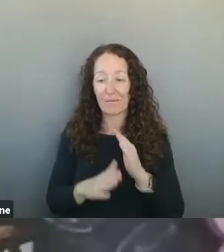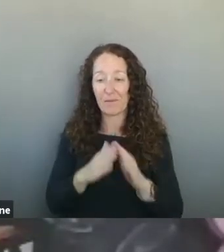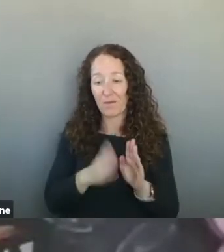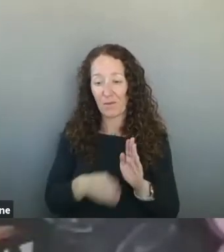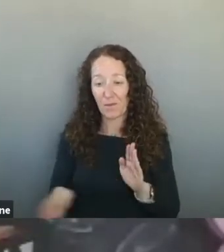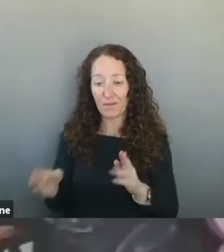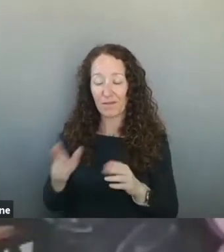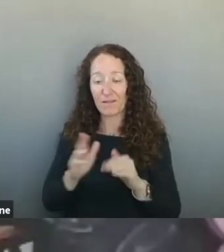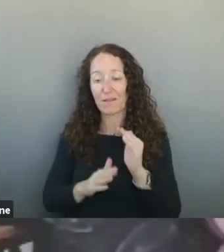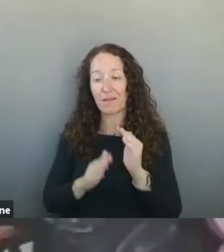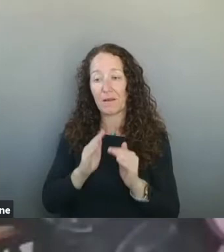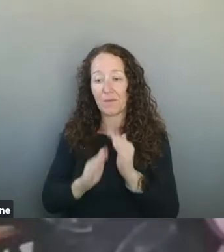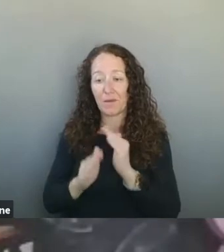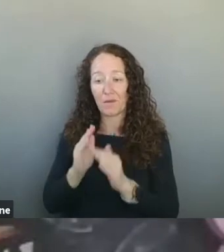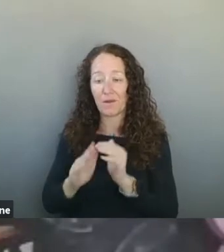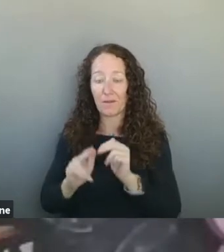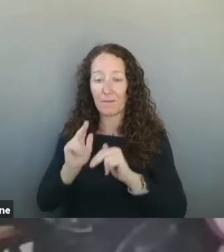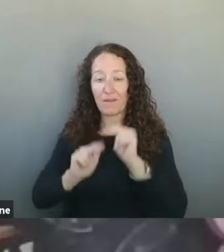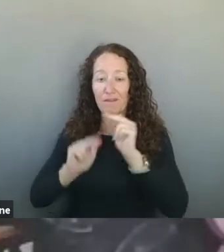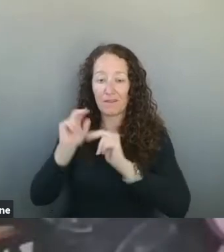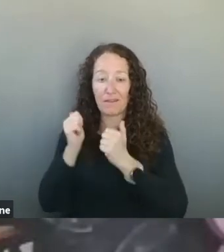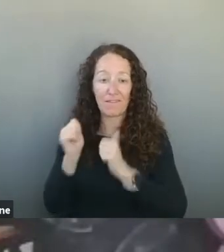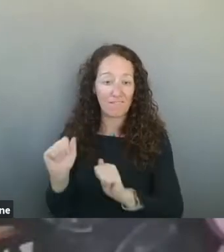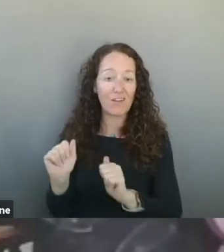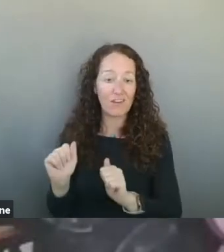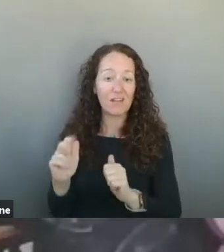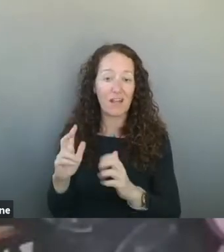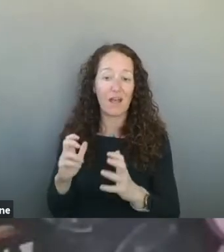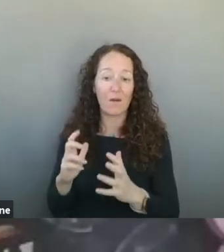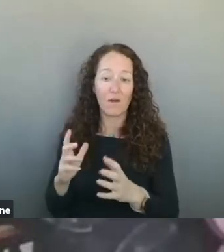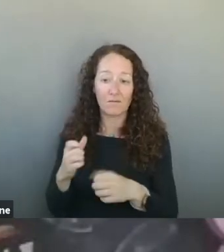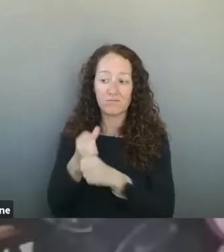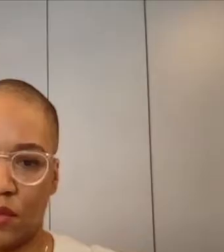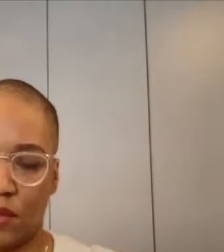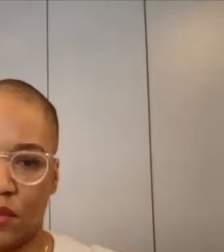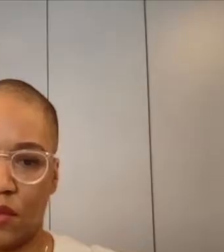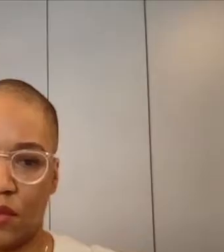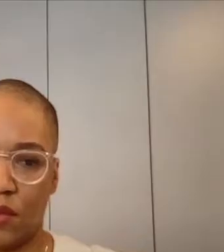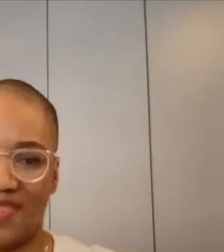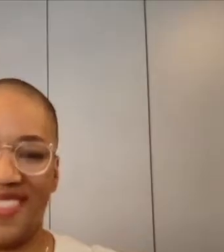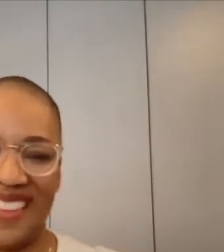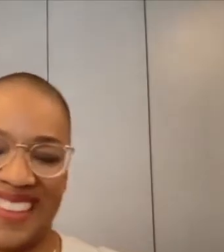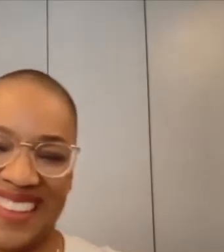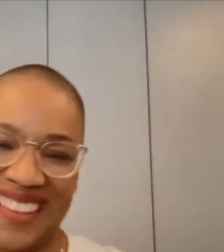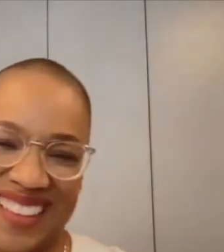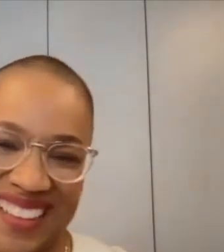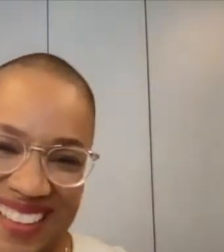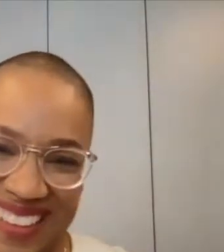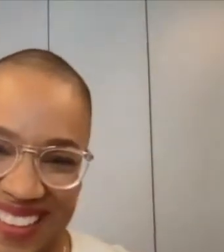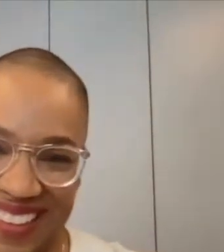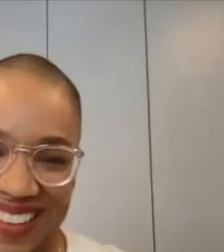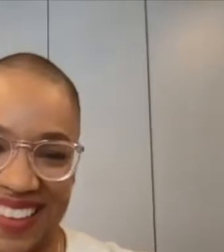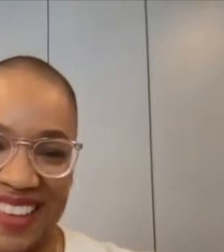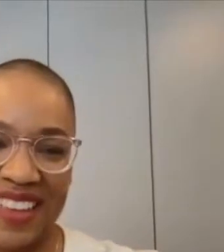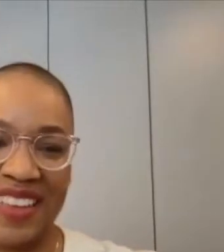community building efforts that I was the recipient of. So I'll just stop there.